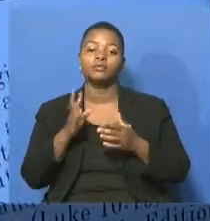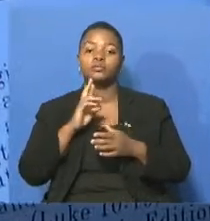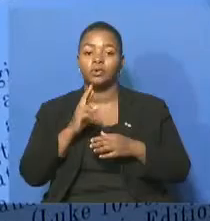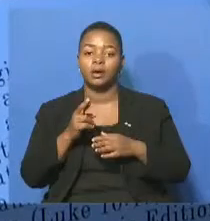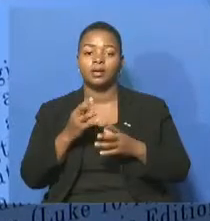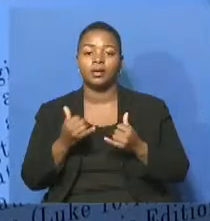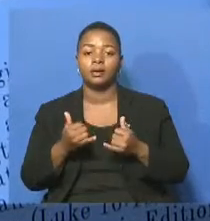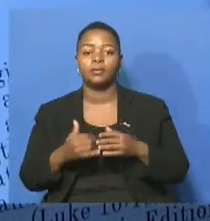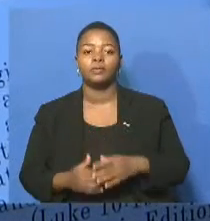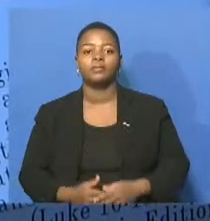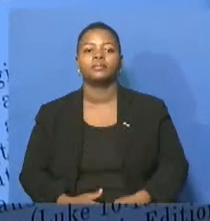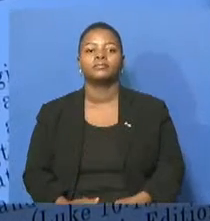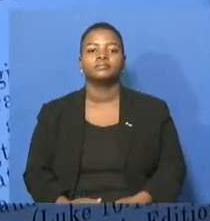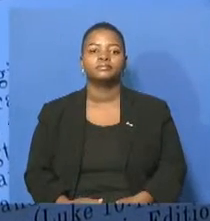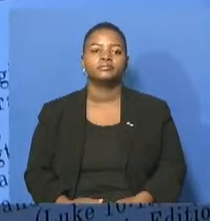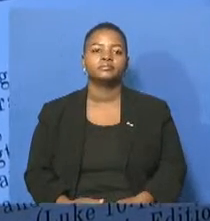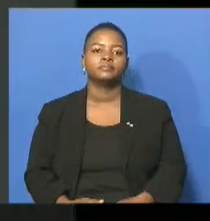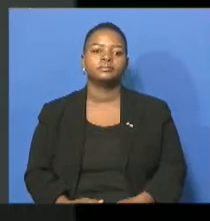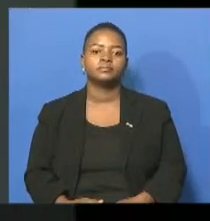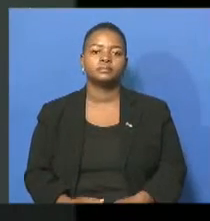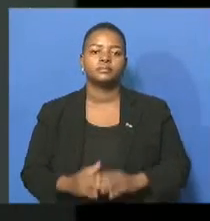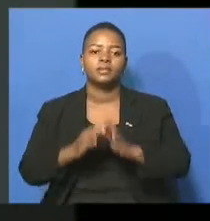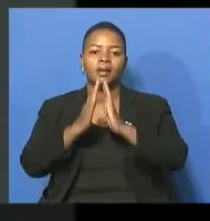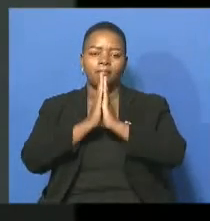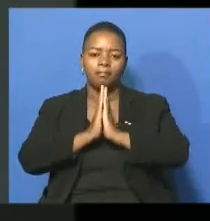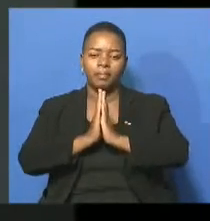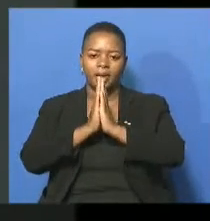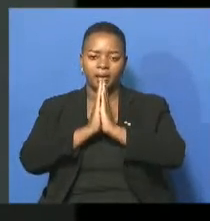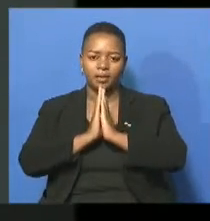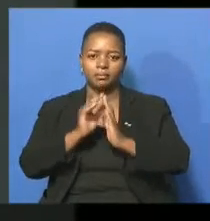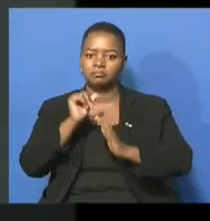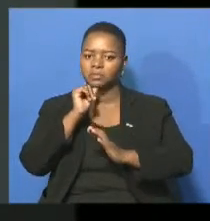And praying is not enough.